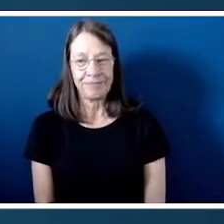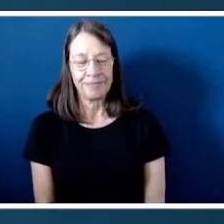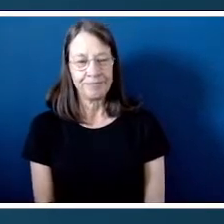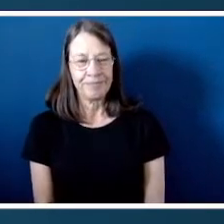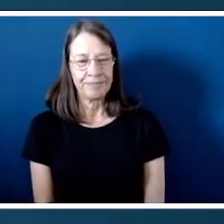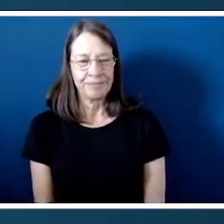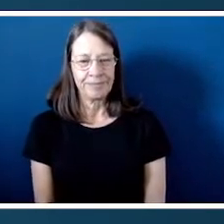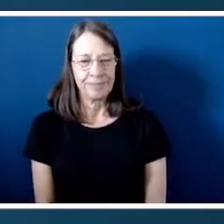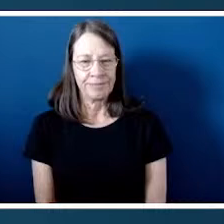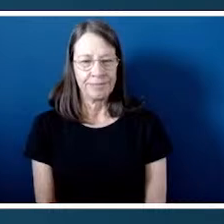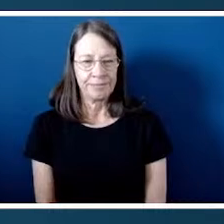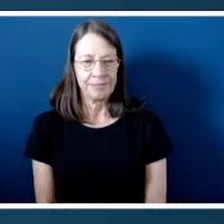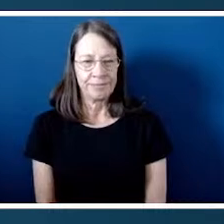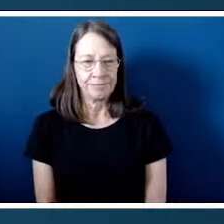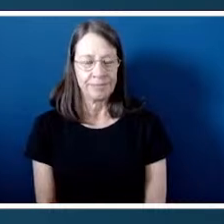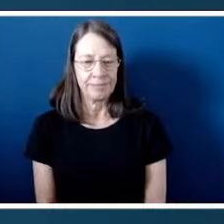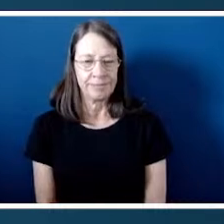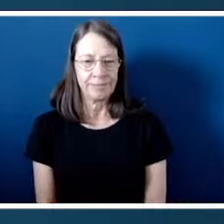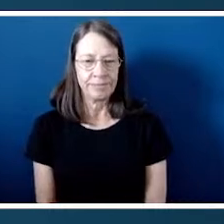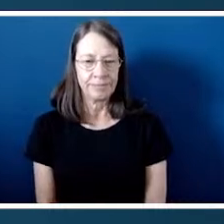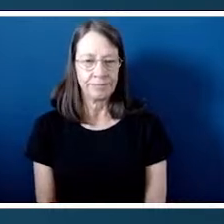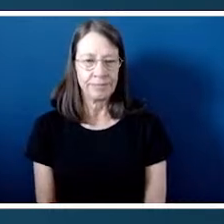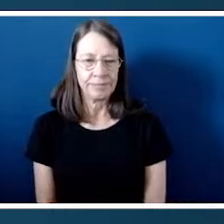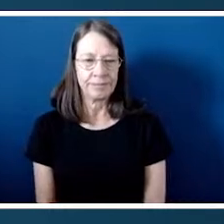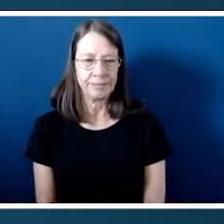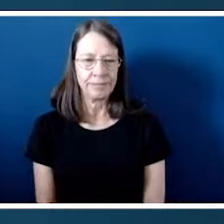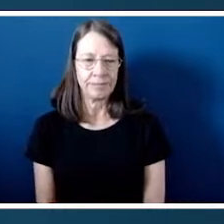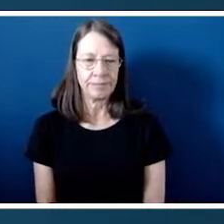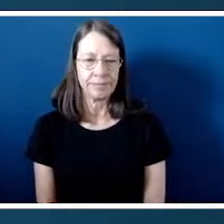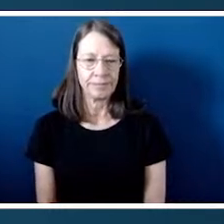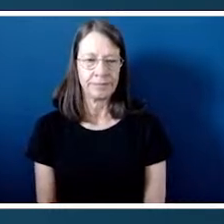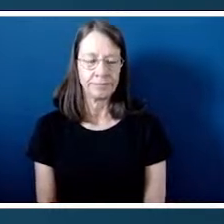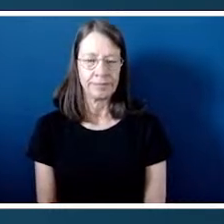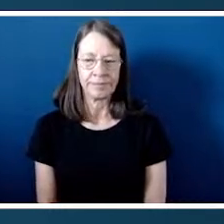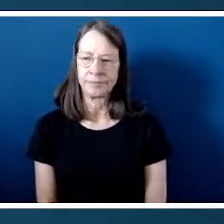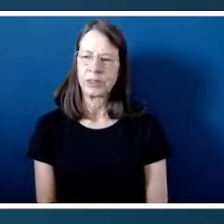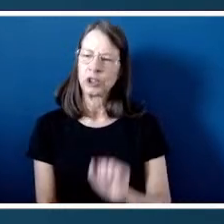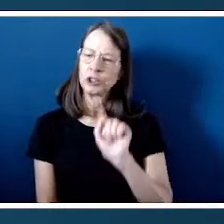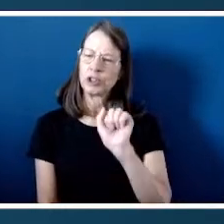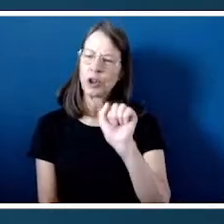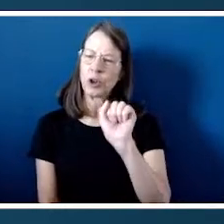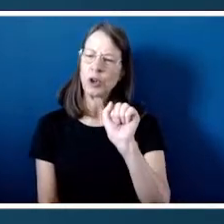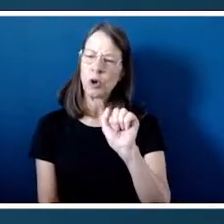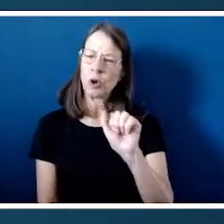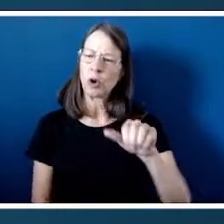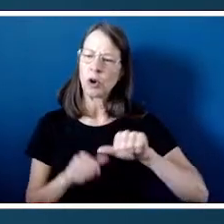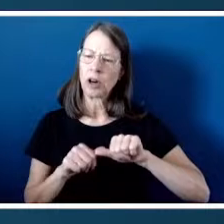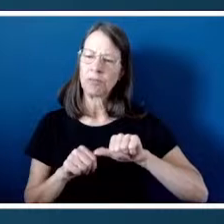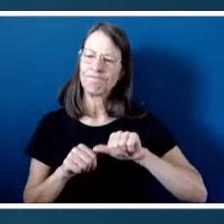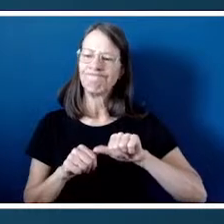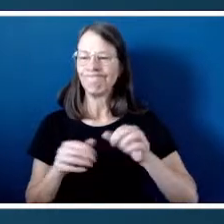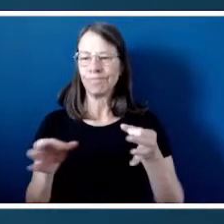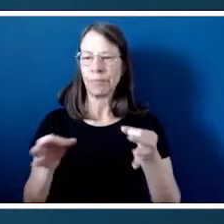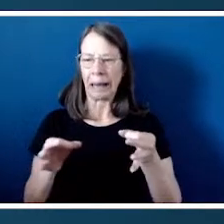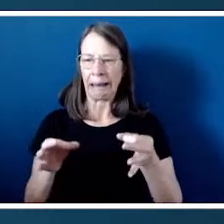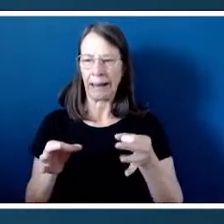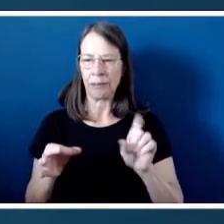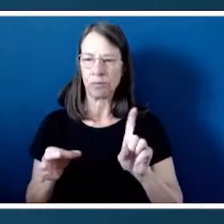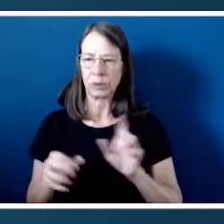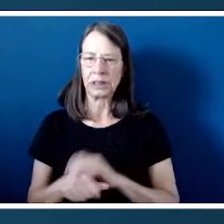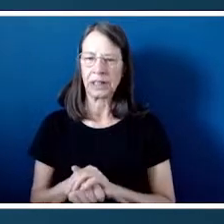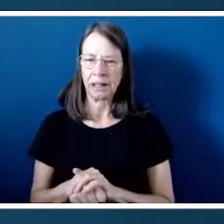The agenda that you lay out is very much one that is based on partnership, collaboration,